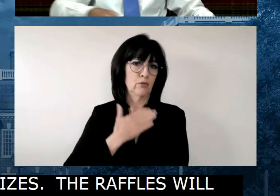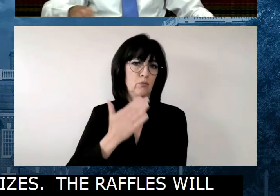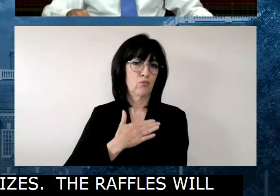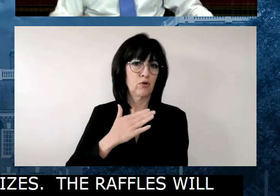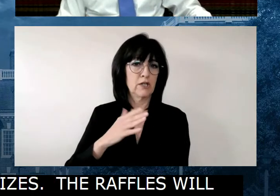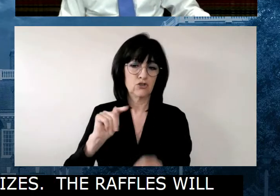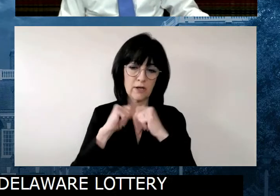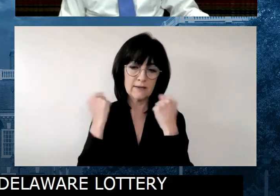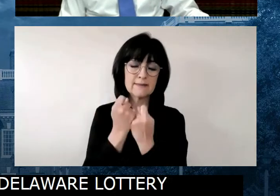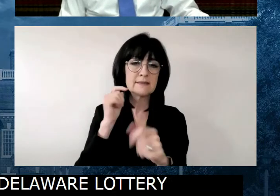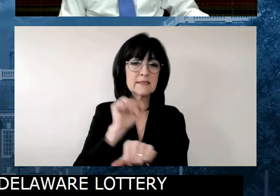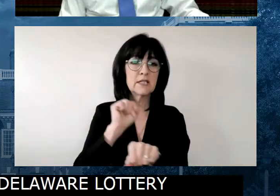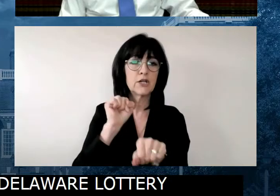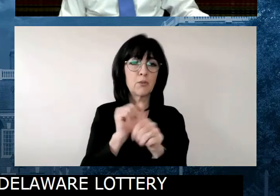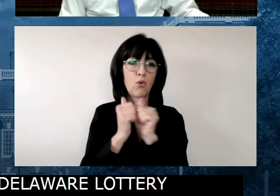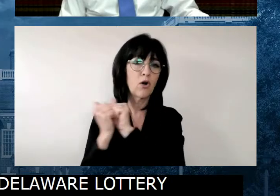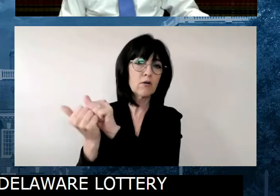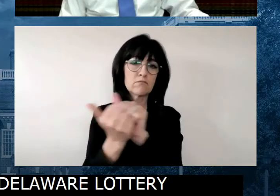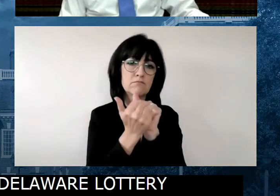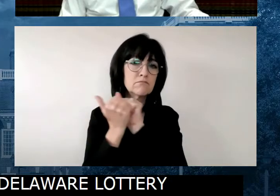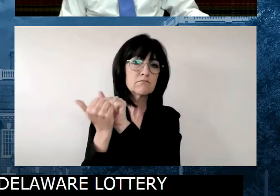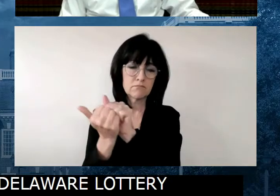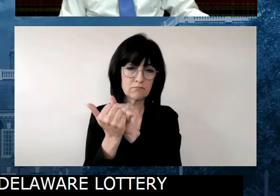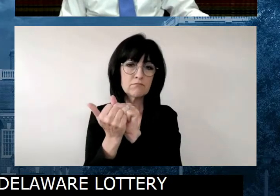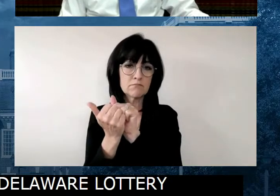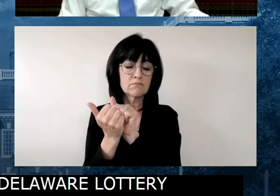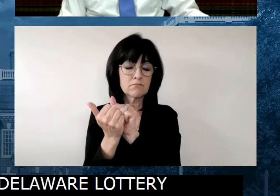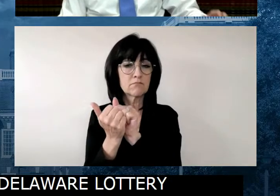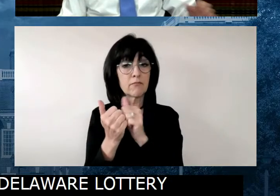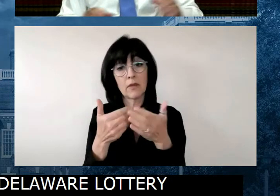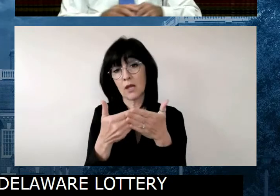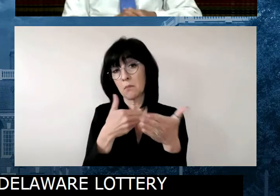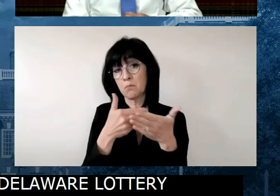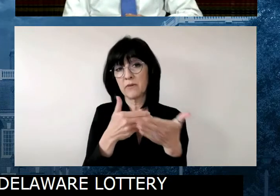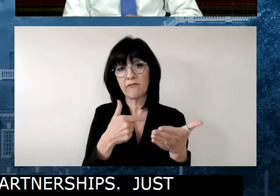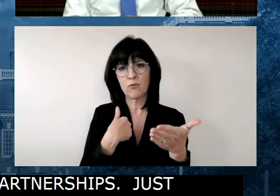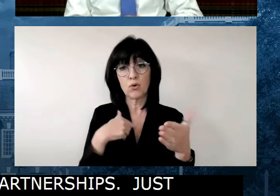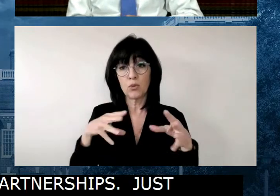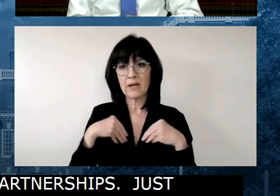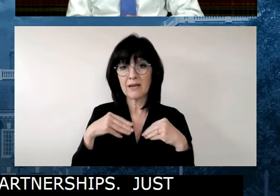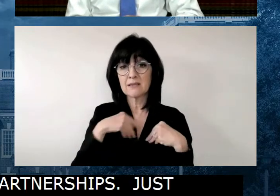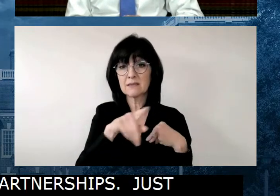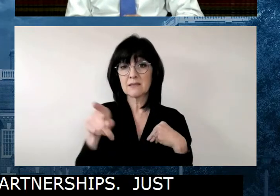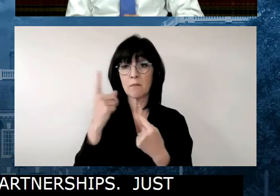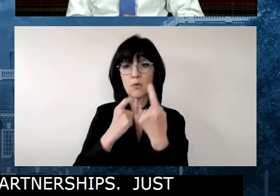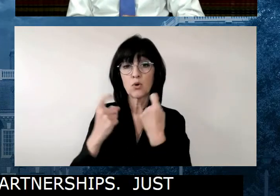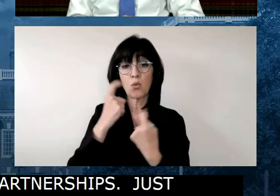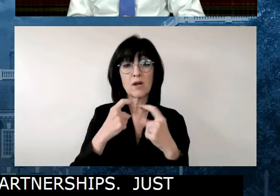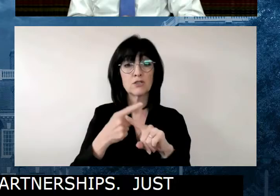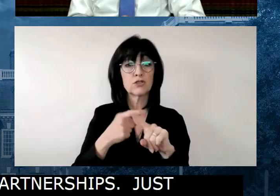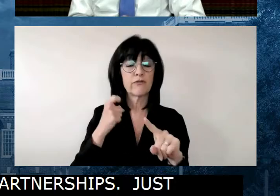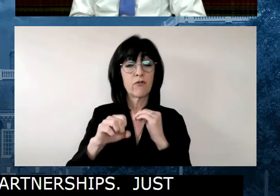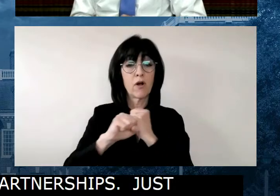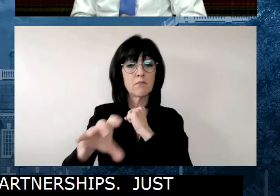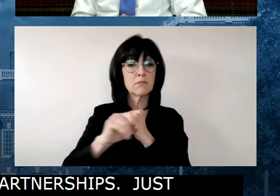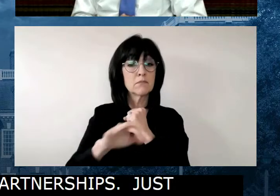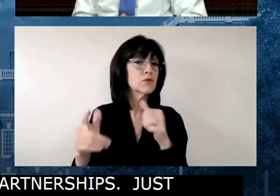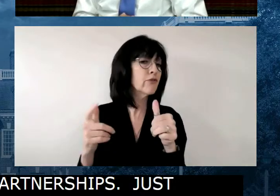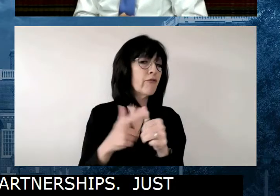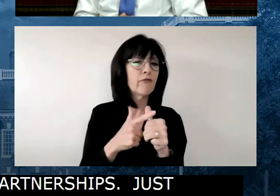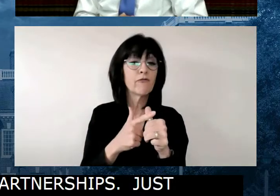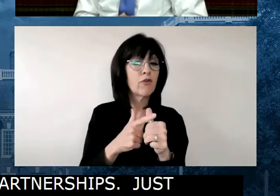just before we end up and take questions from the media, remember COVID-19 vaccine, sign up today,